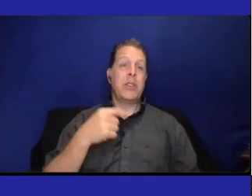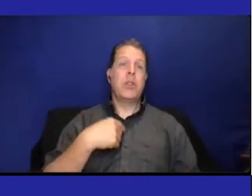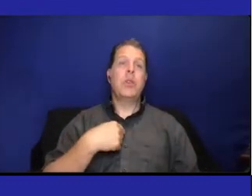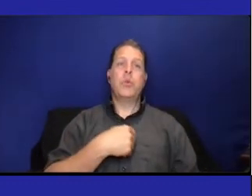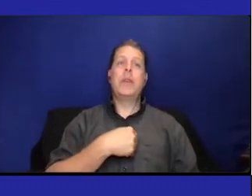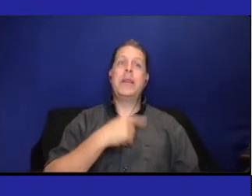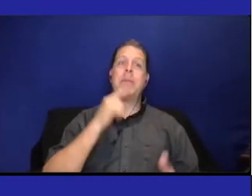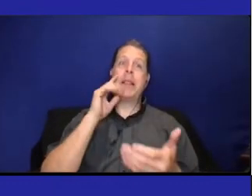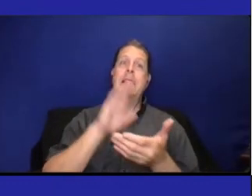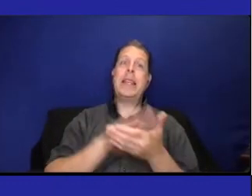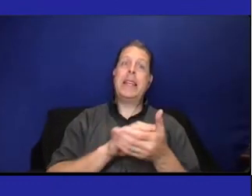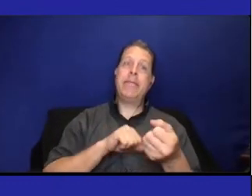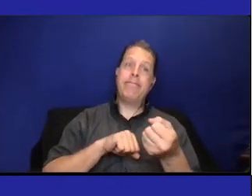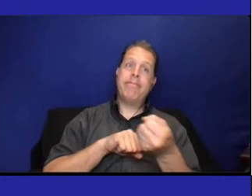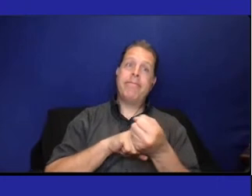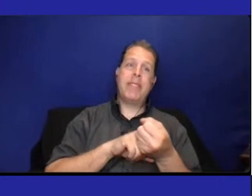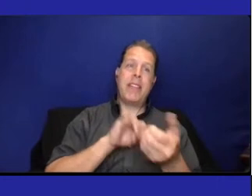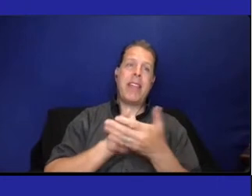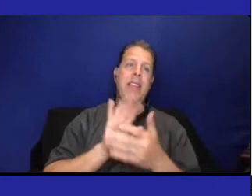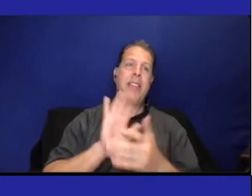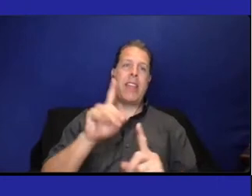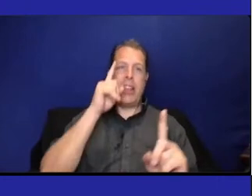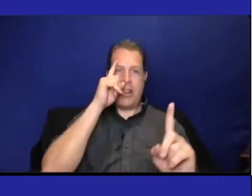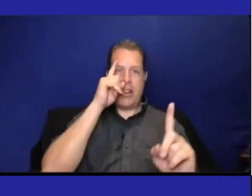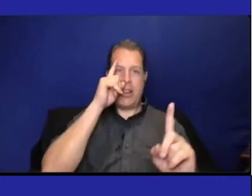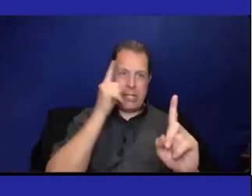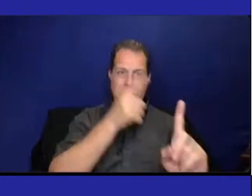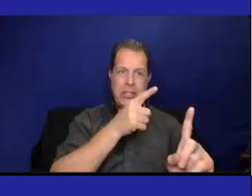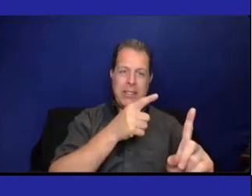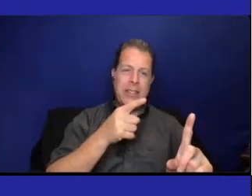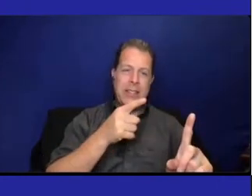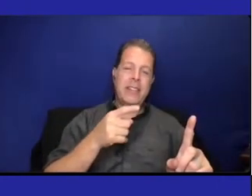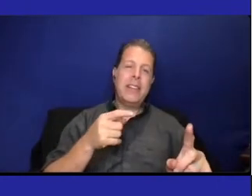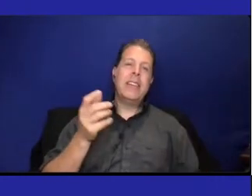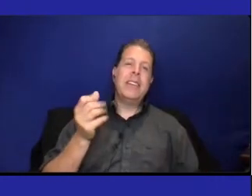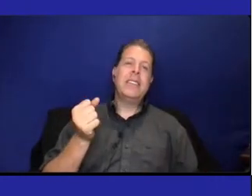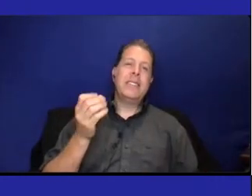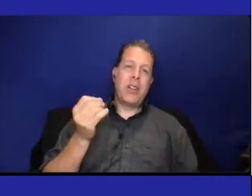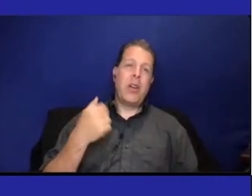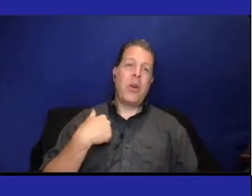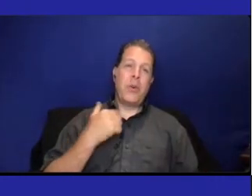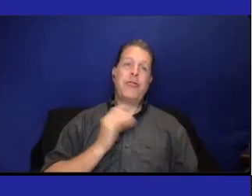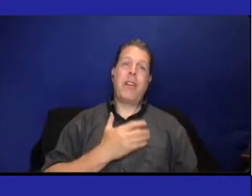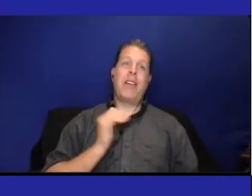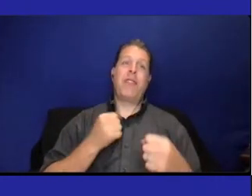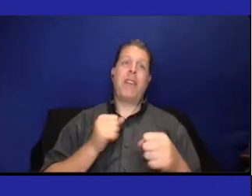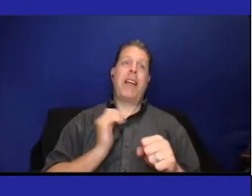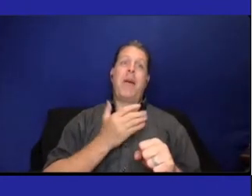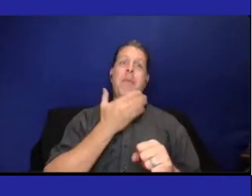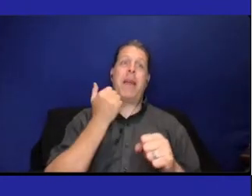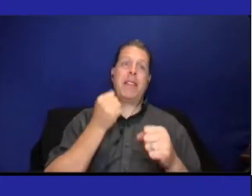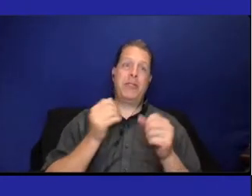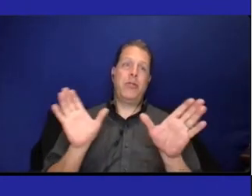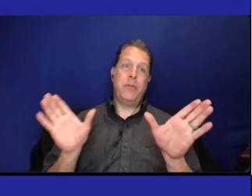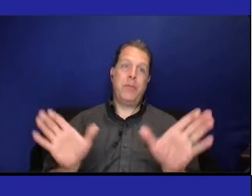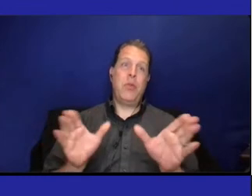mission here. And so we're doing our best to move forward. And